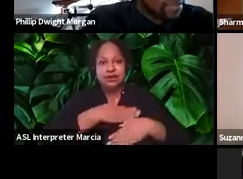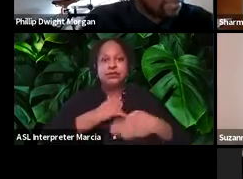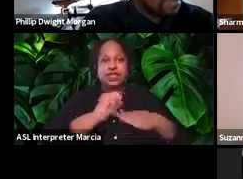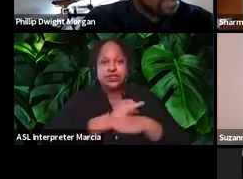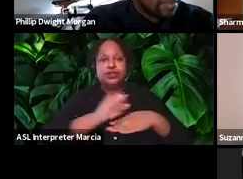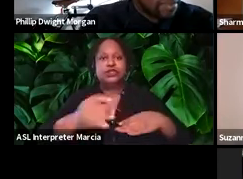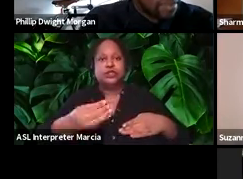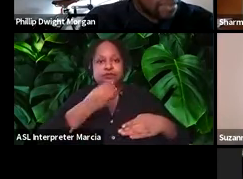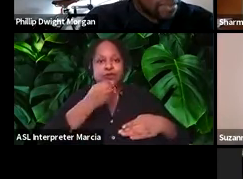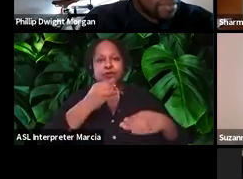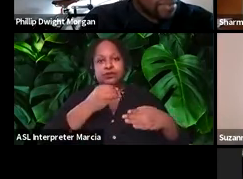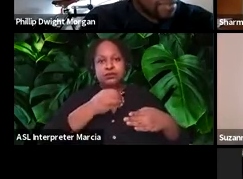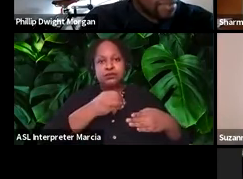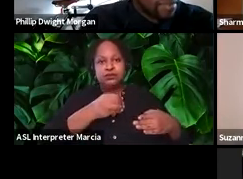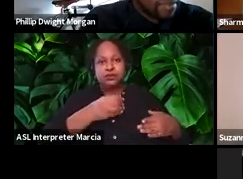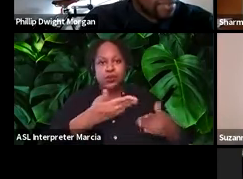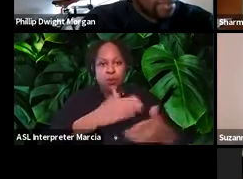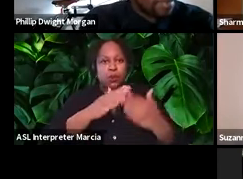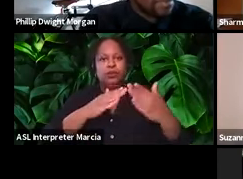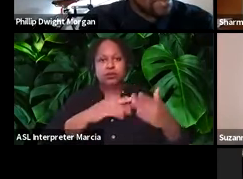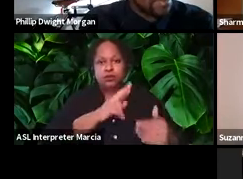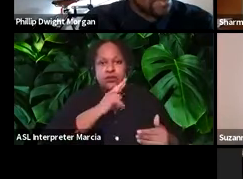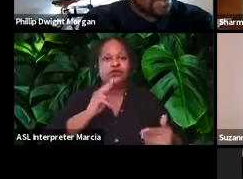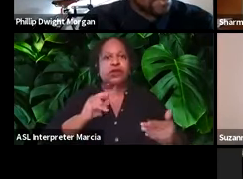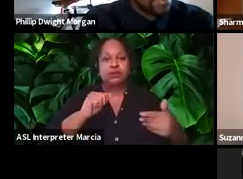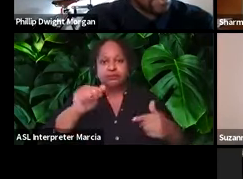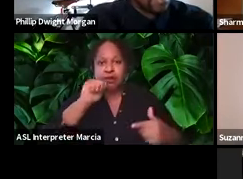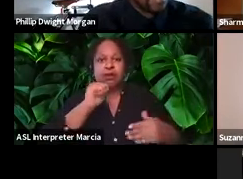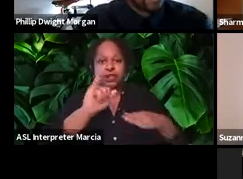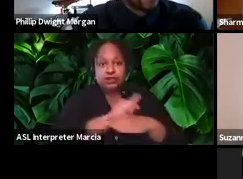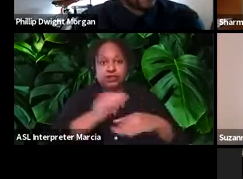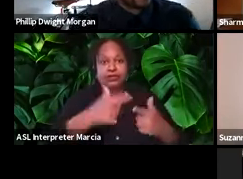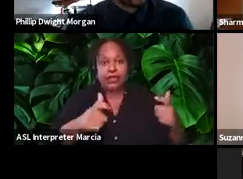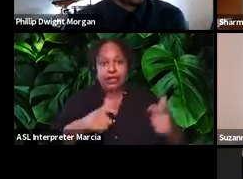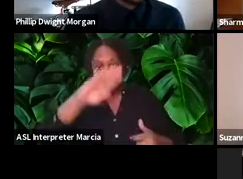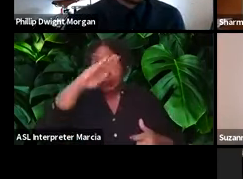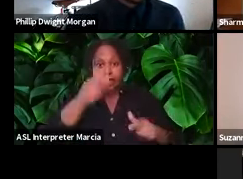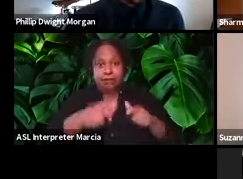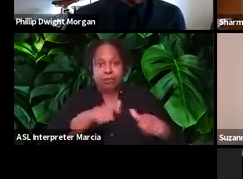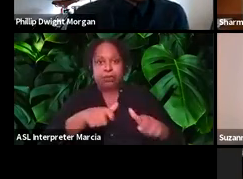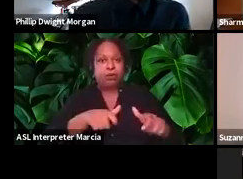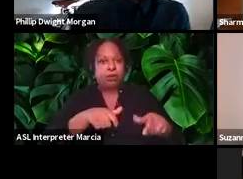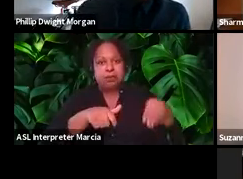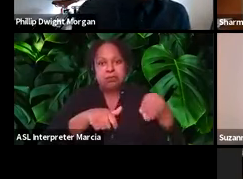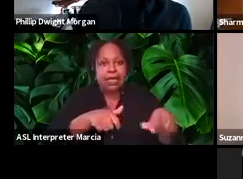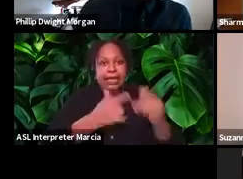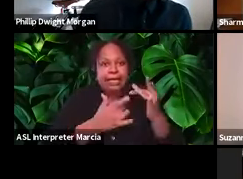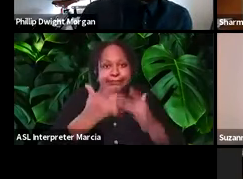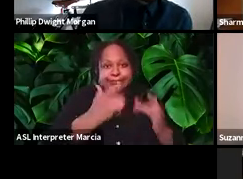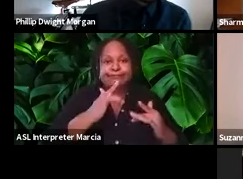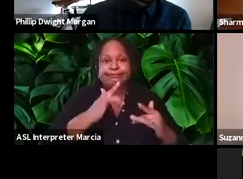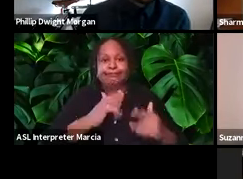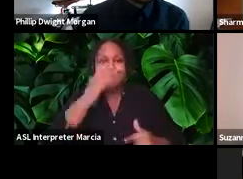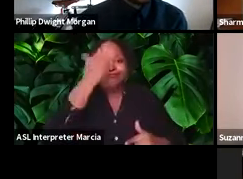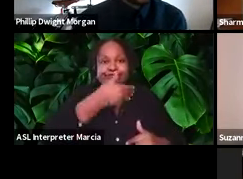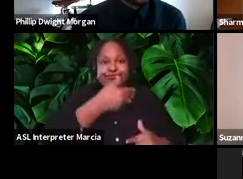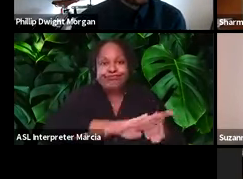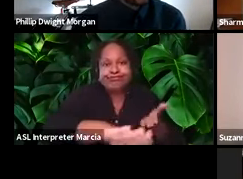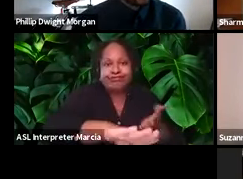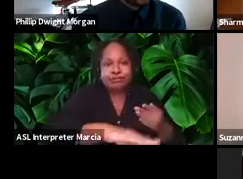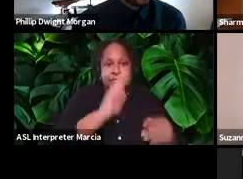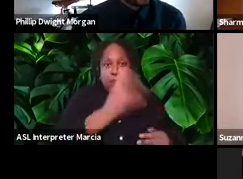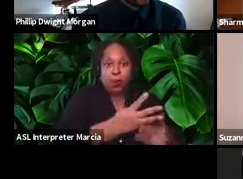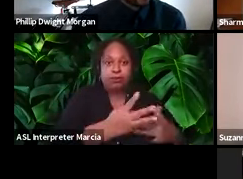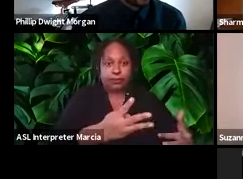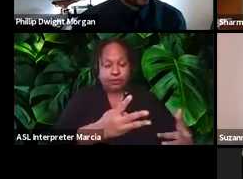industry, where, you know, Black people are underpaid, they're overlooked. My experiences, I